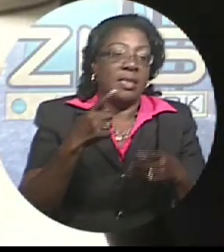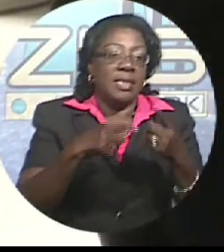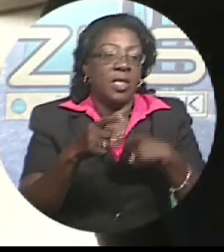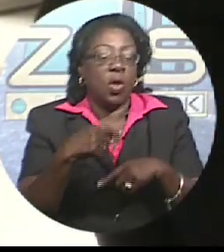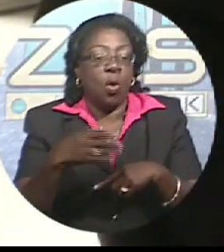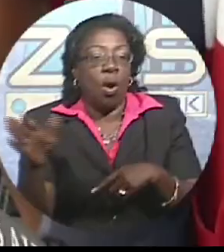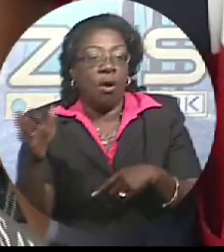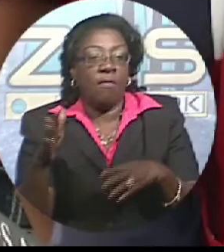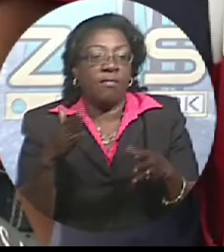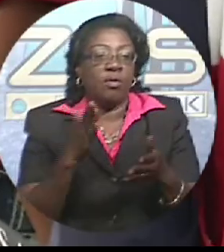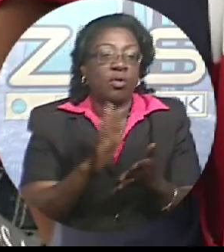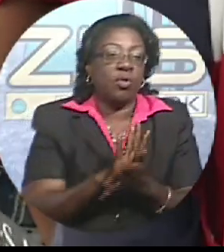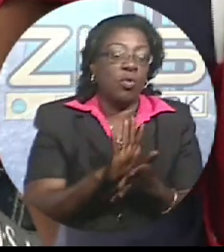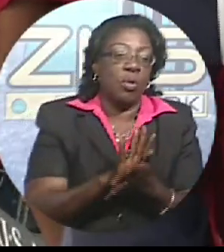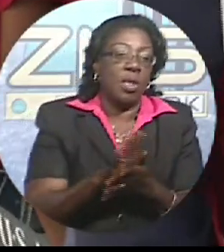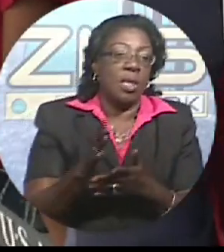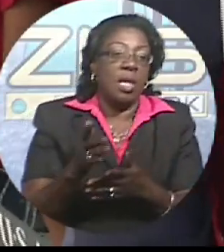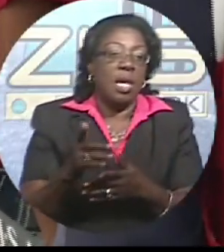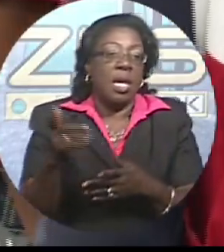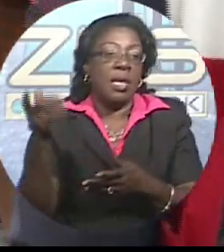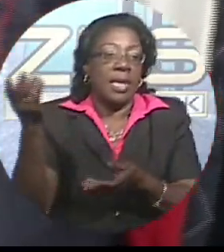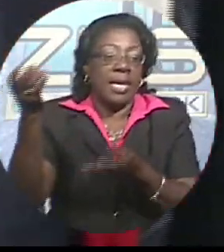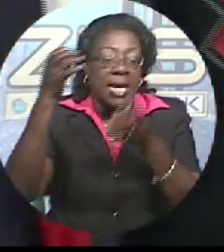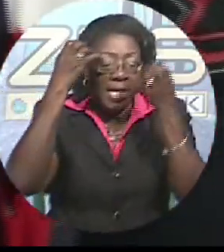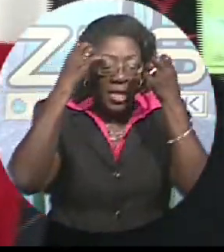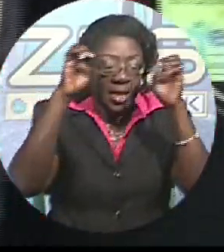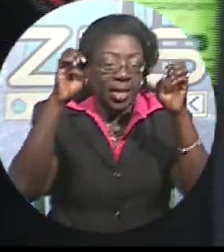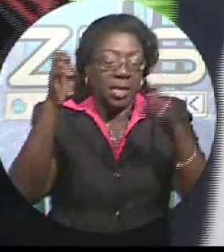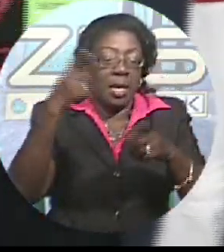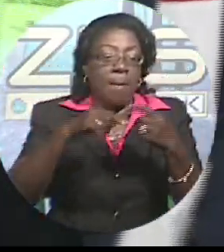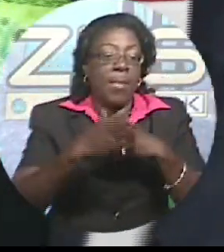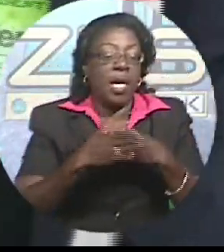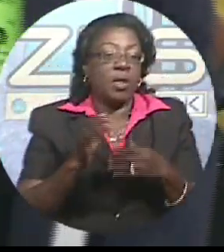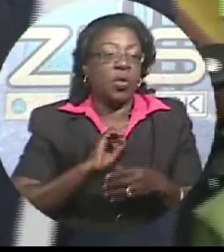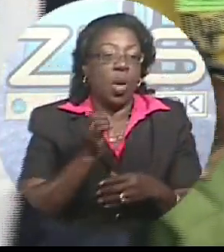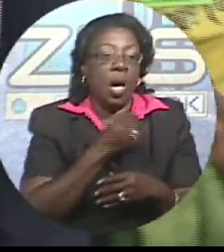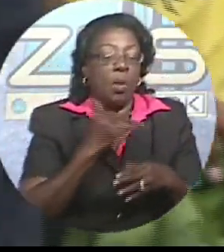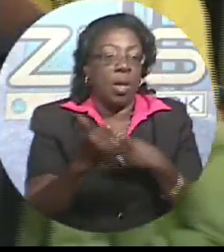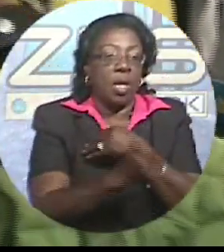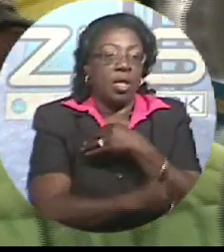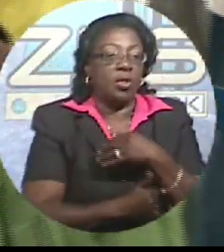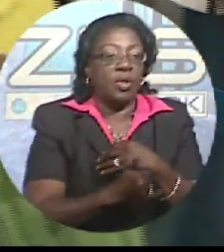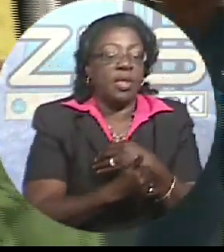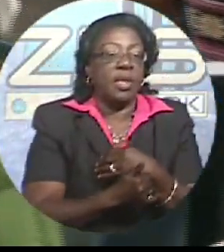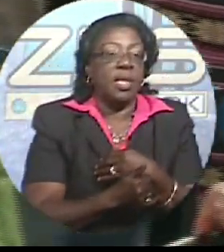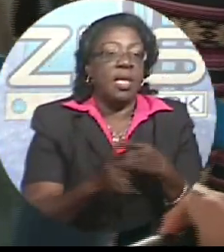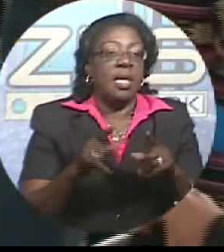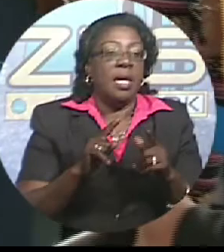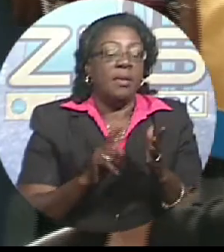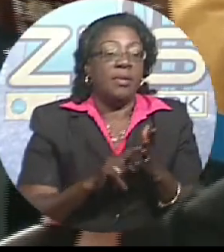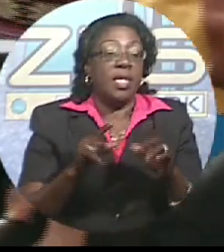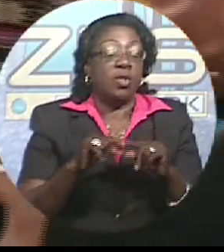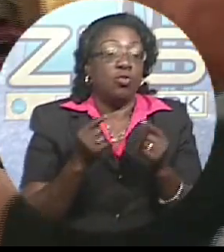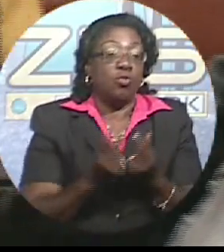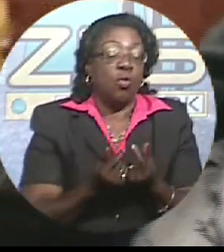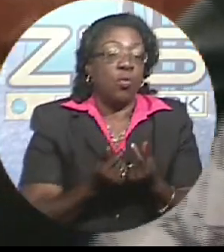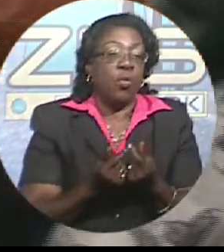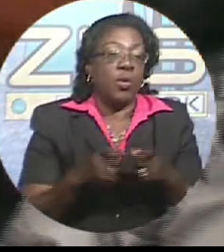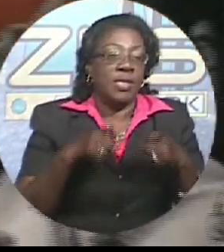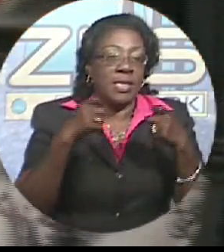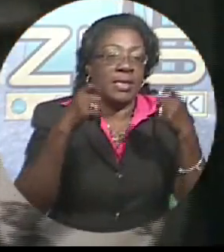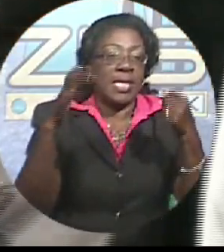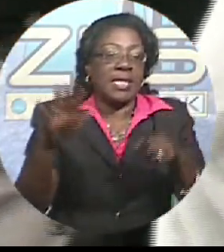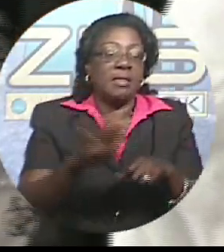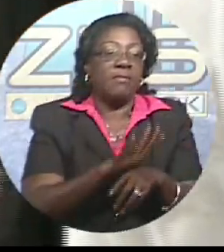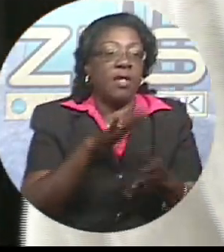contribution back to our country. And YEP board member Dr. Novia Carter says she's proud of this latest group, especially with the success of students like Travis Delva